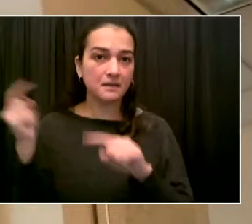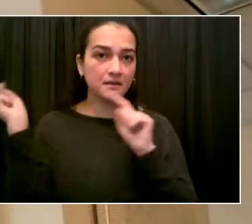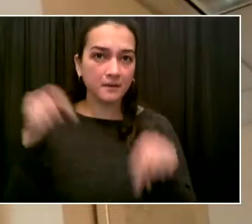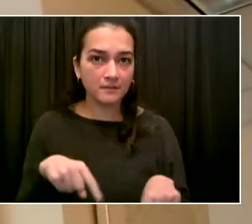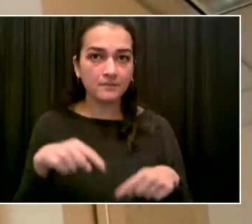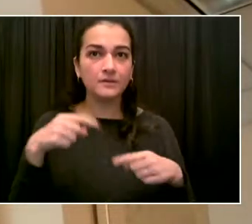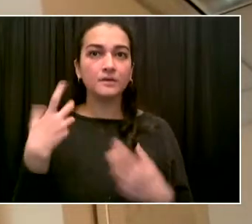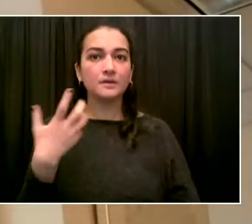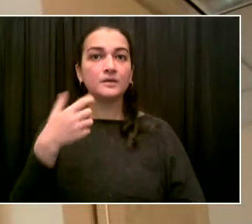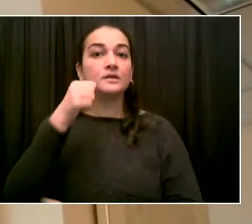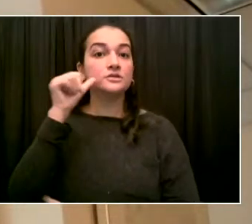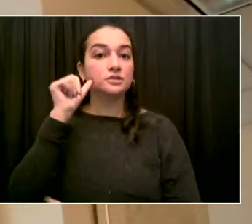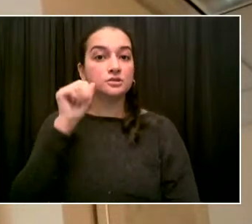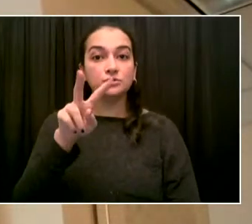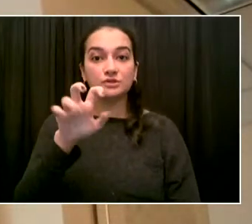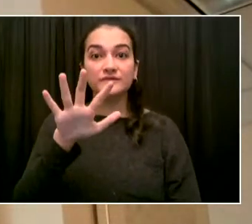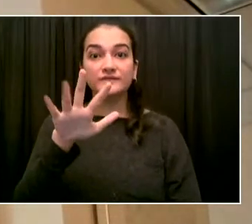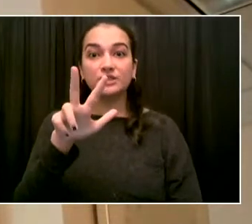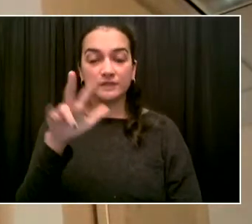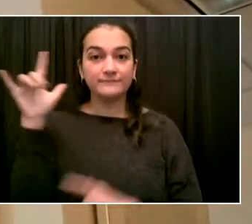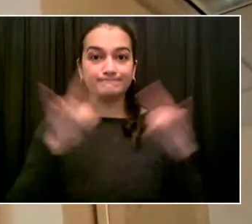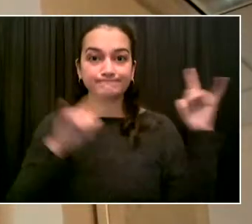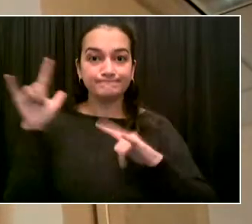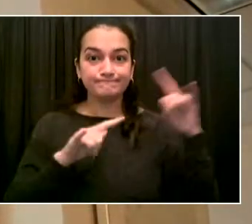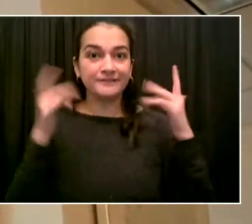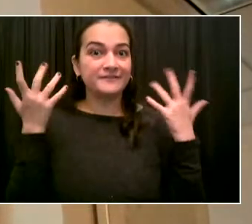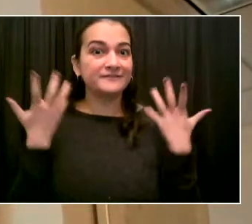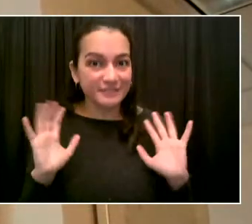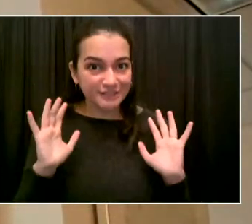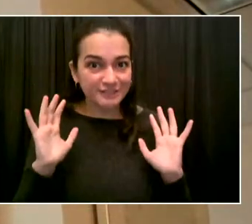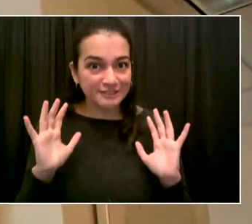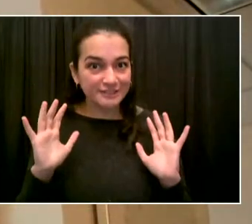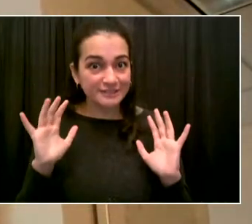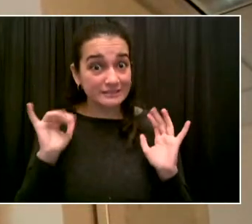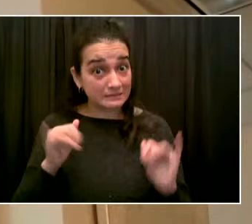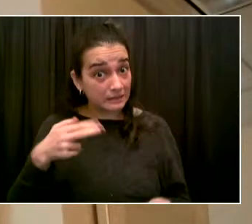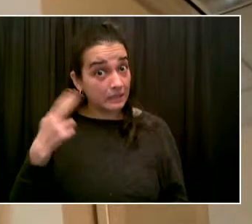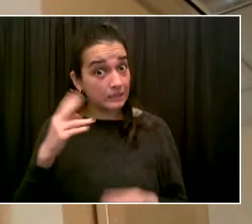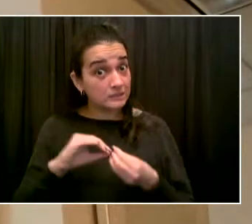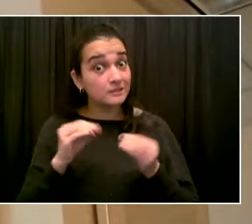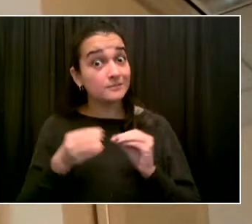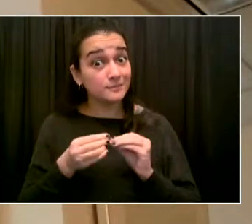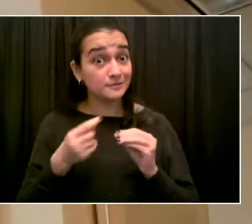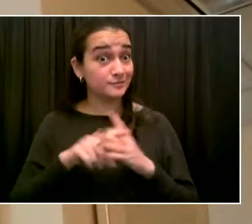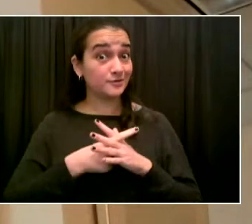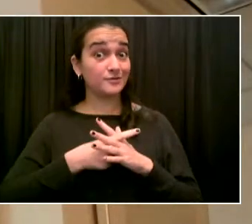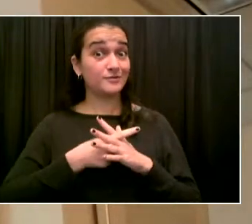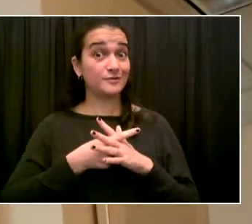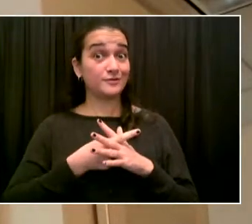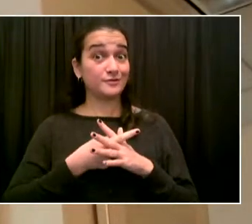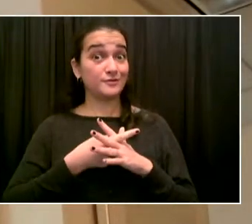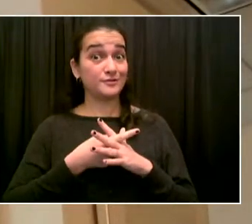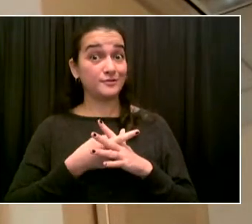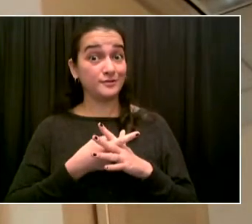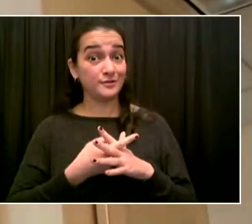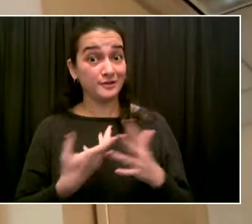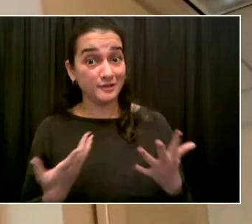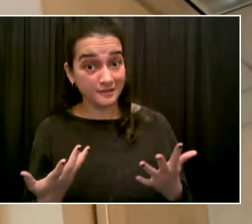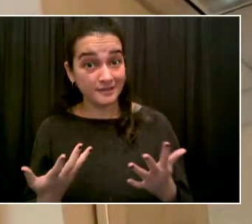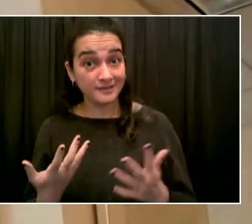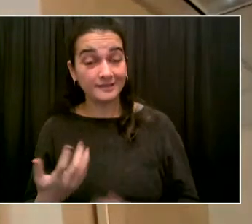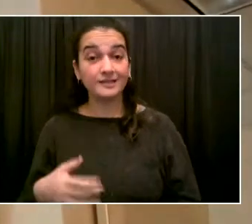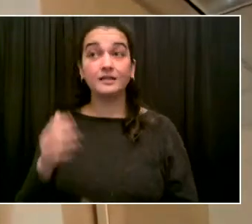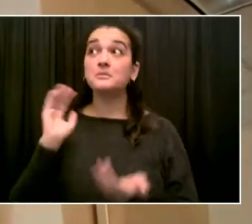that's an 11% increase over a similar day in October. Of course, New York City remains the #1 U.S. destination for